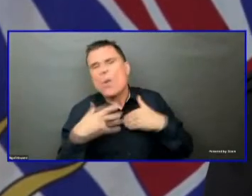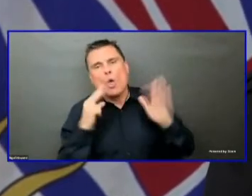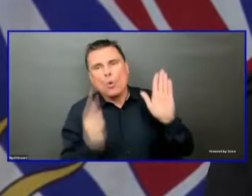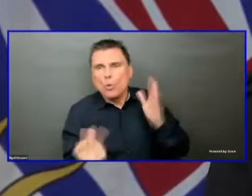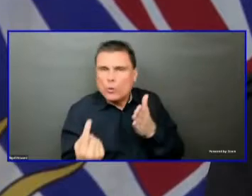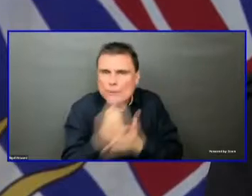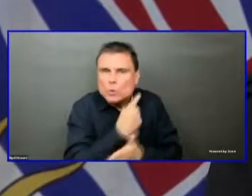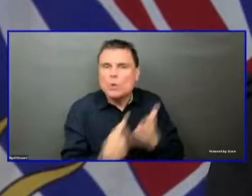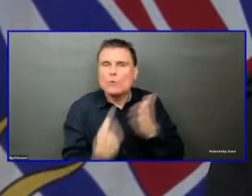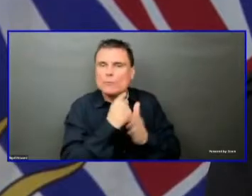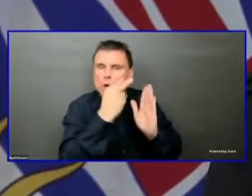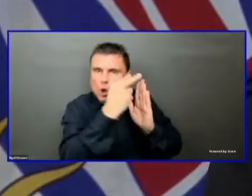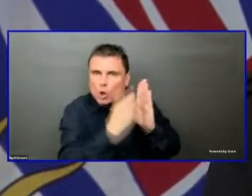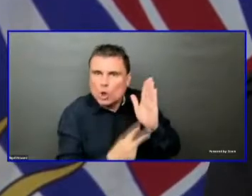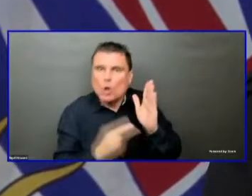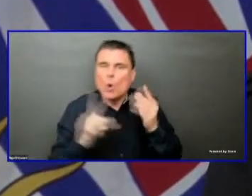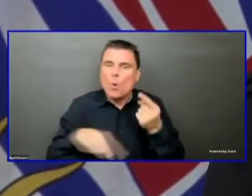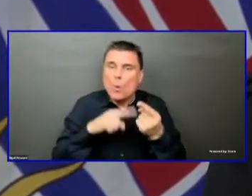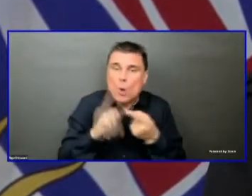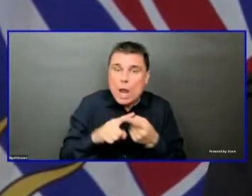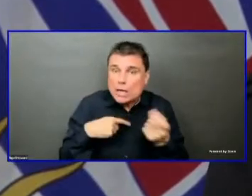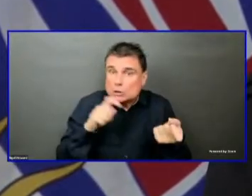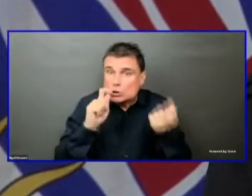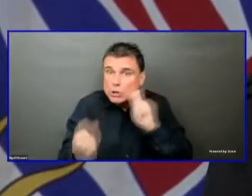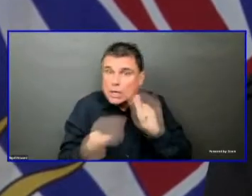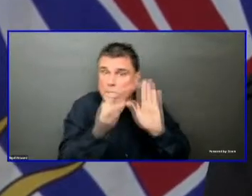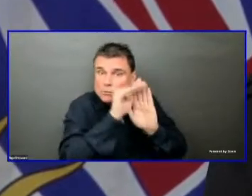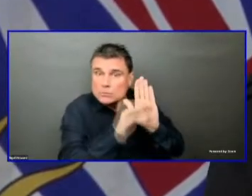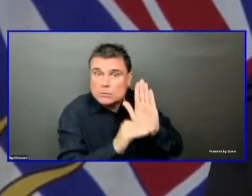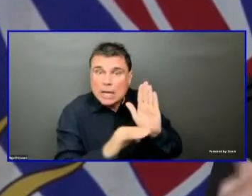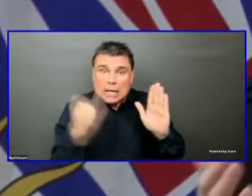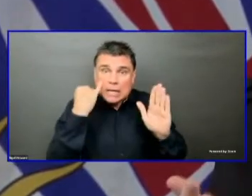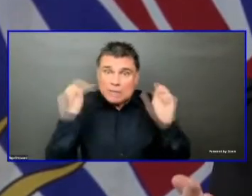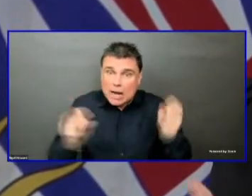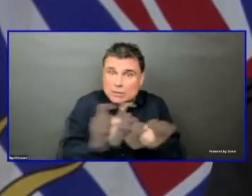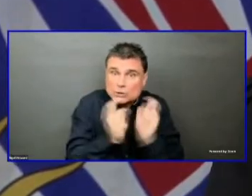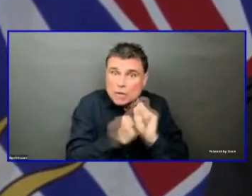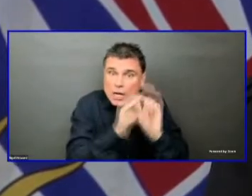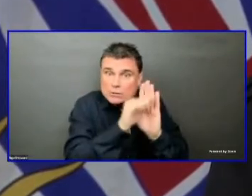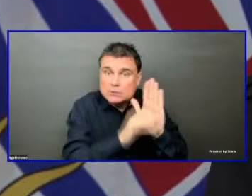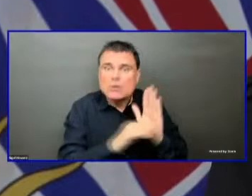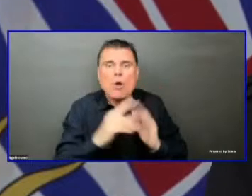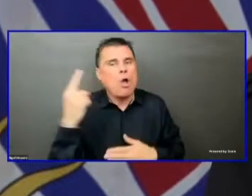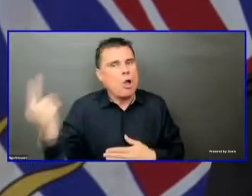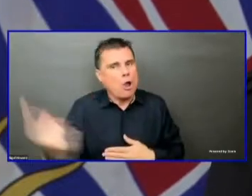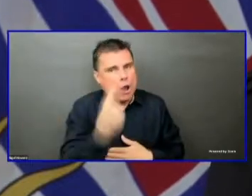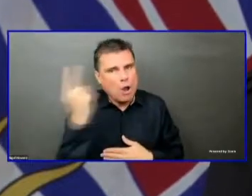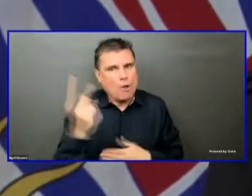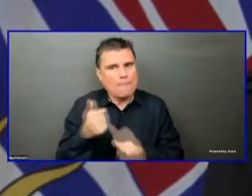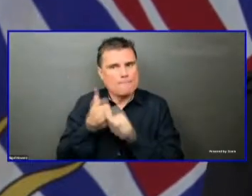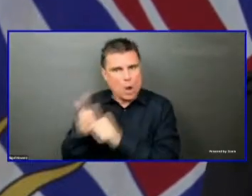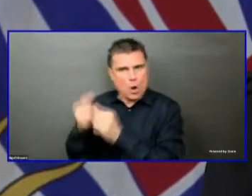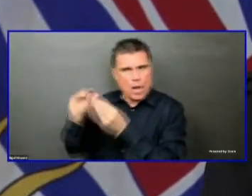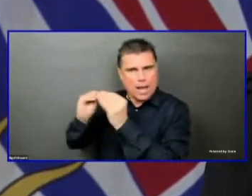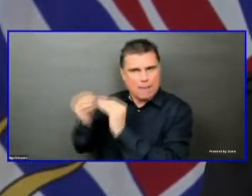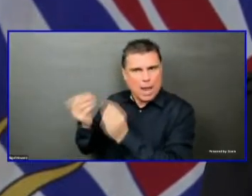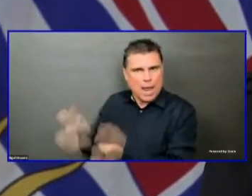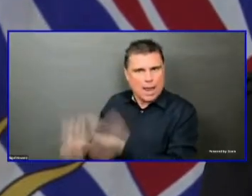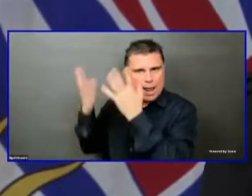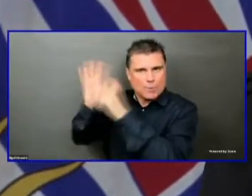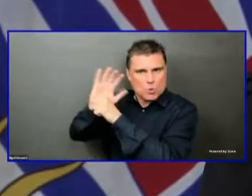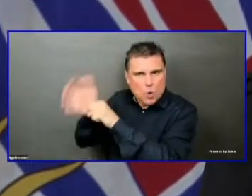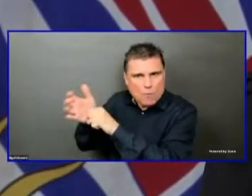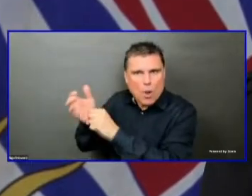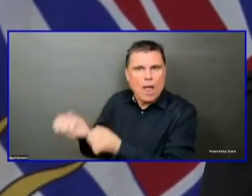restrictions based on the incidence and prevalence of the virus, the data that we've shown today, any new